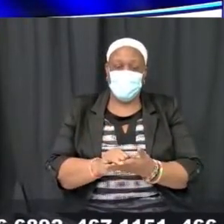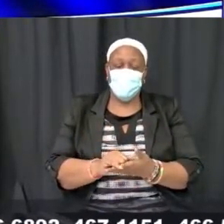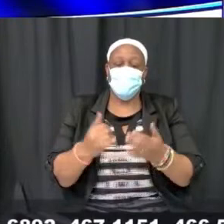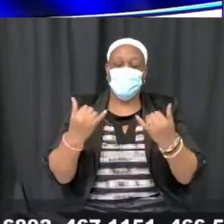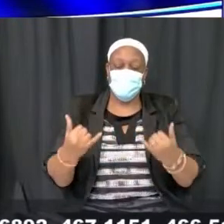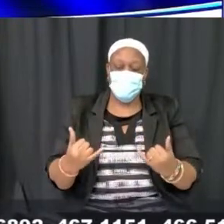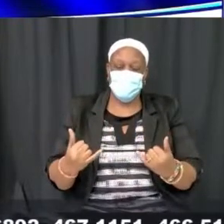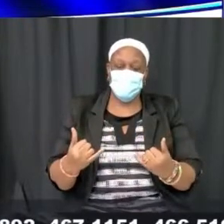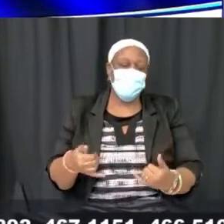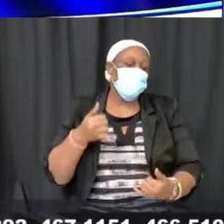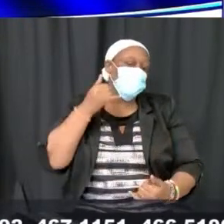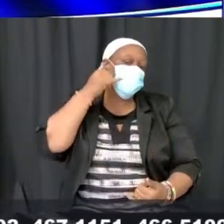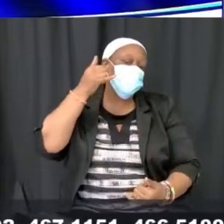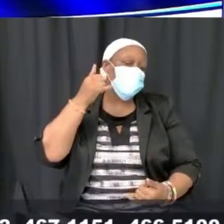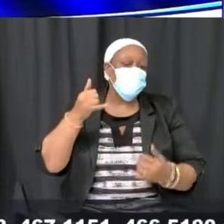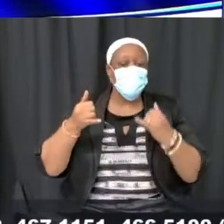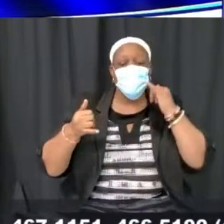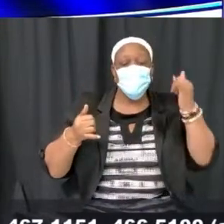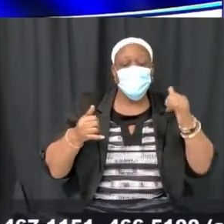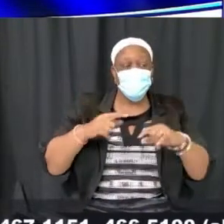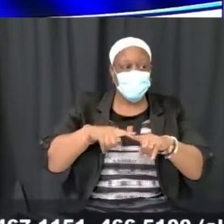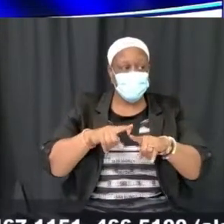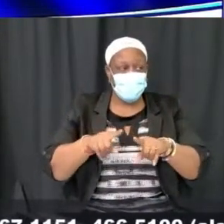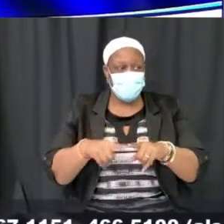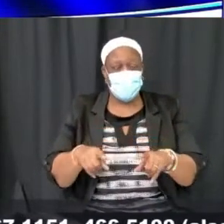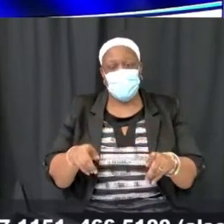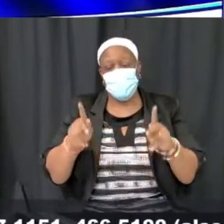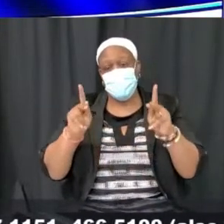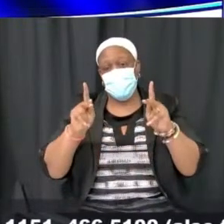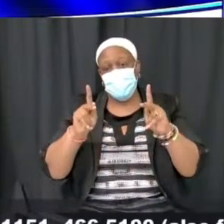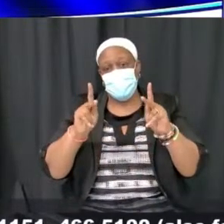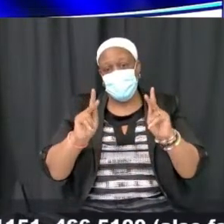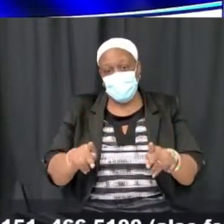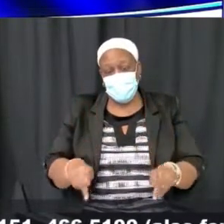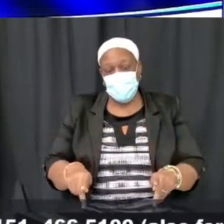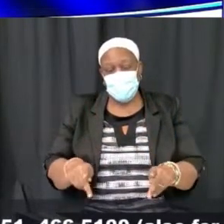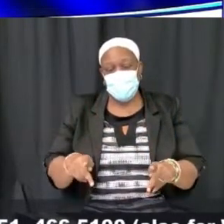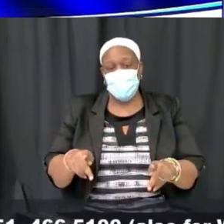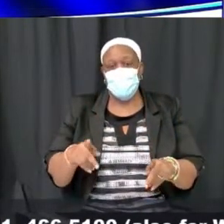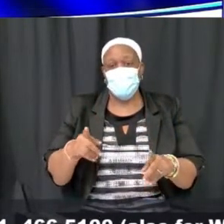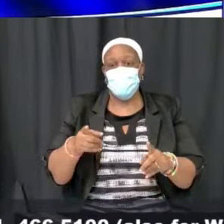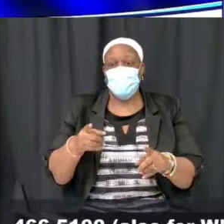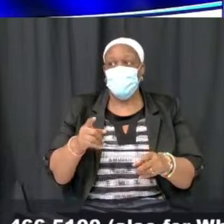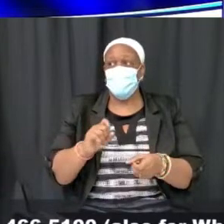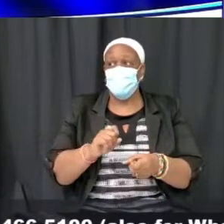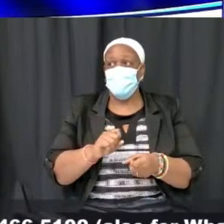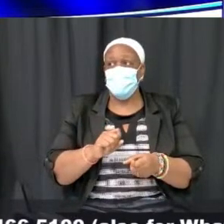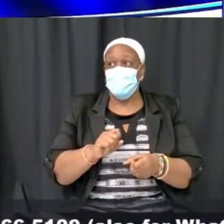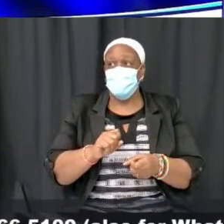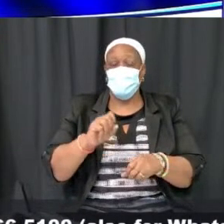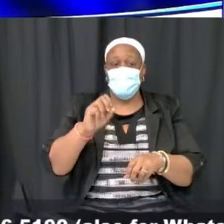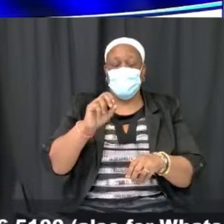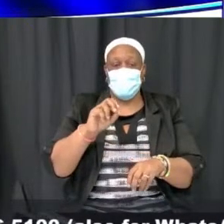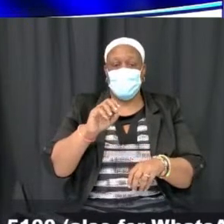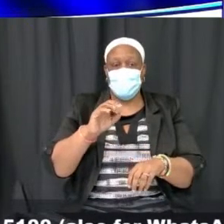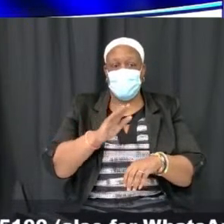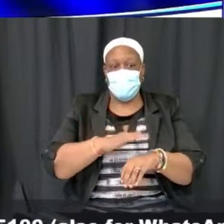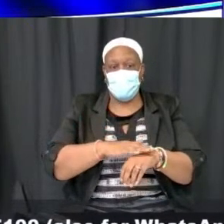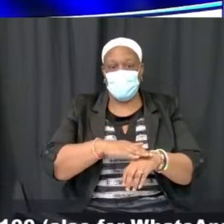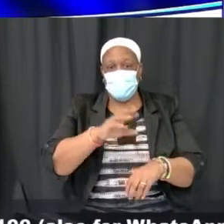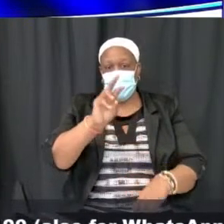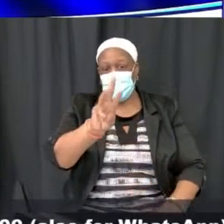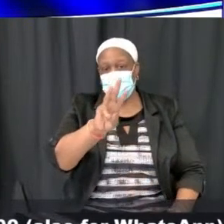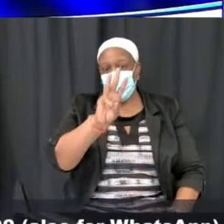technical support team via the following electronic platforms. There's